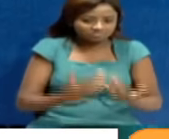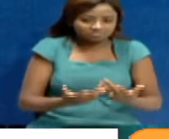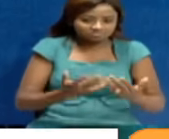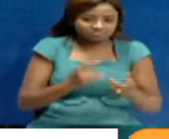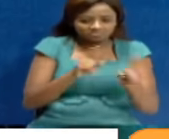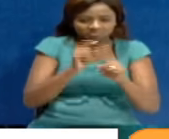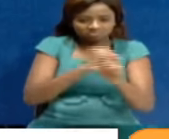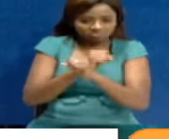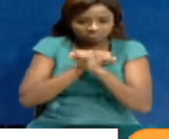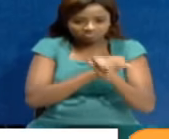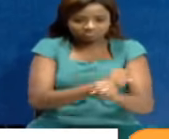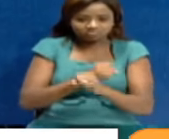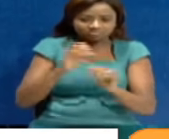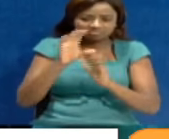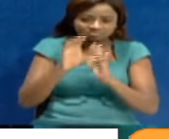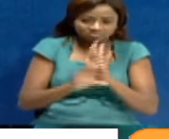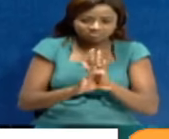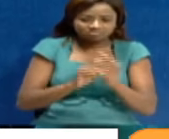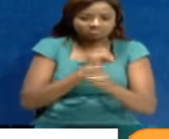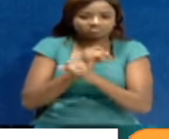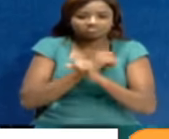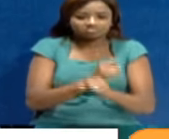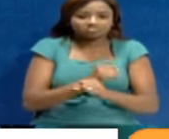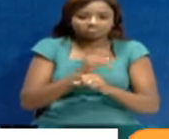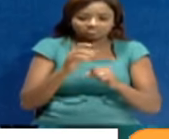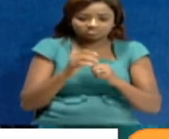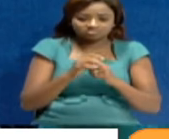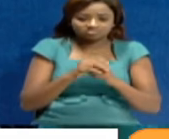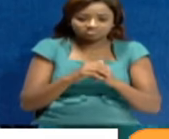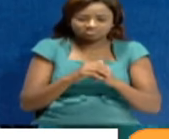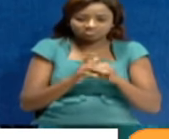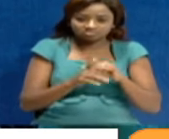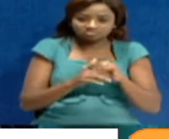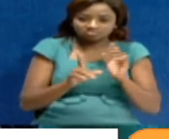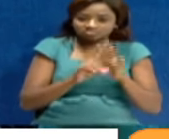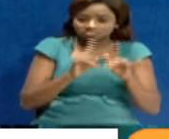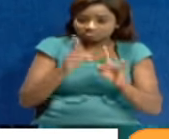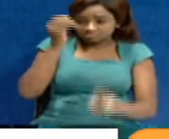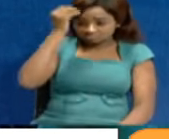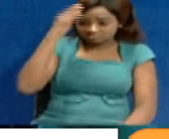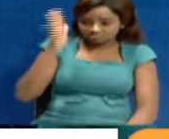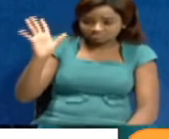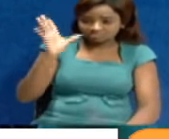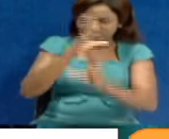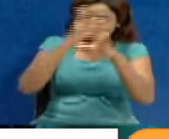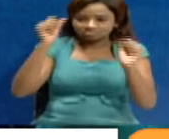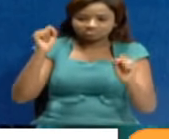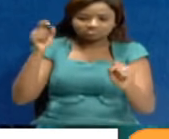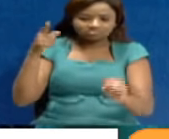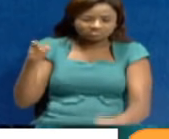without disrupting government functions. Remember, the president has complained before that their government is tired